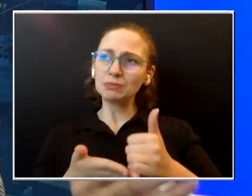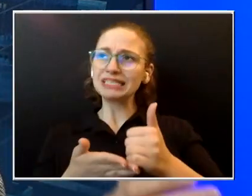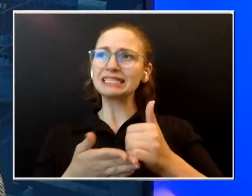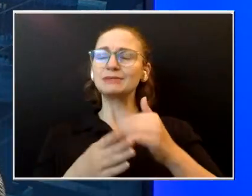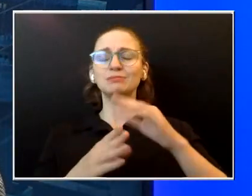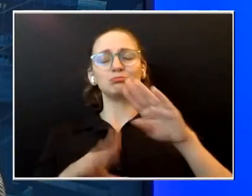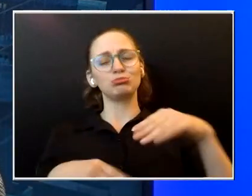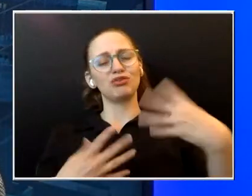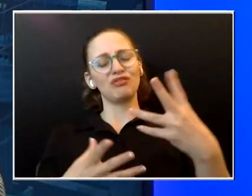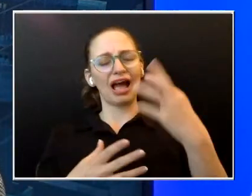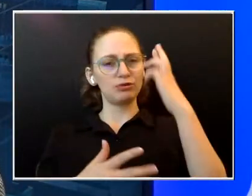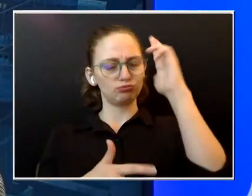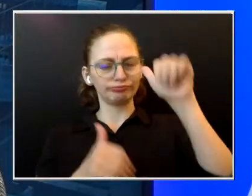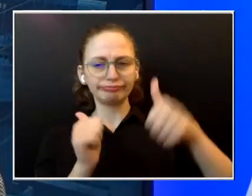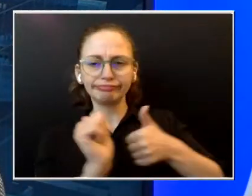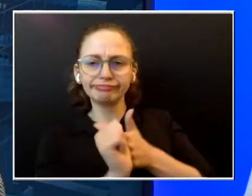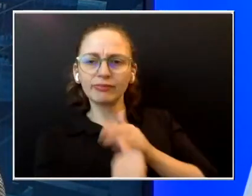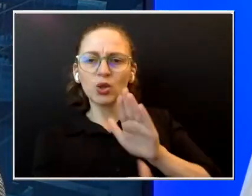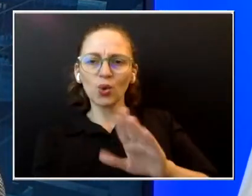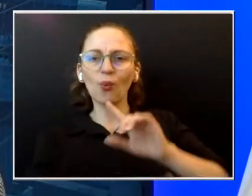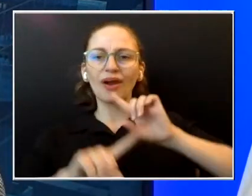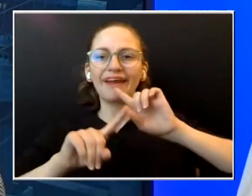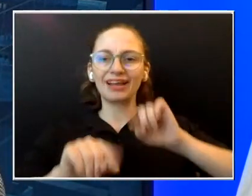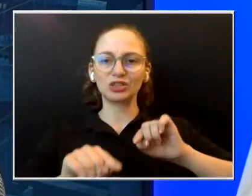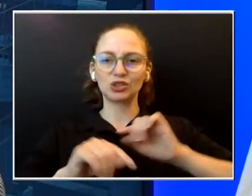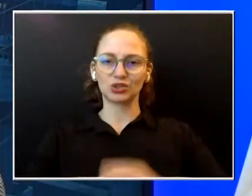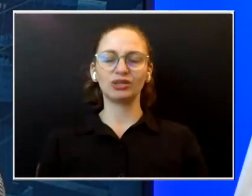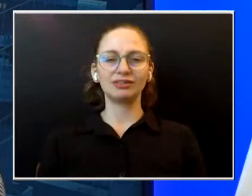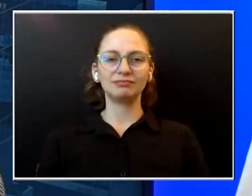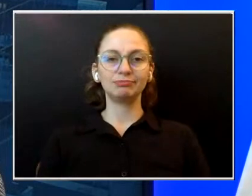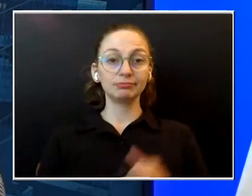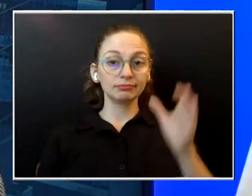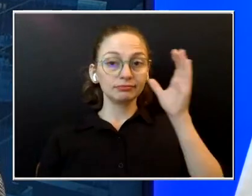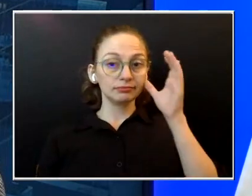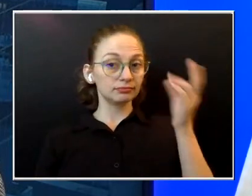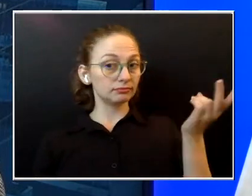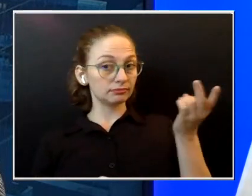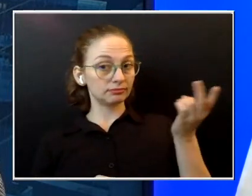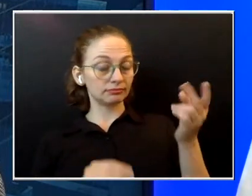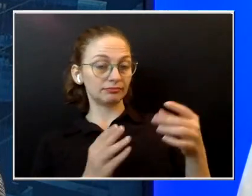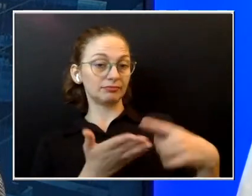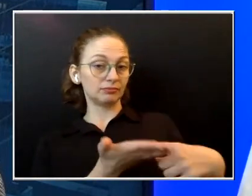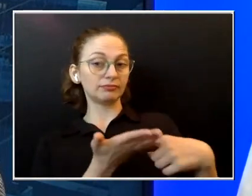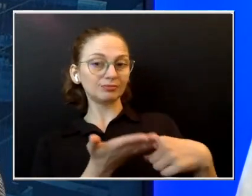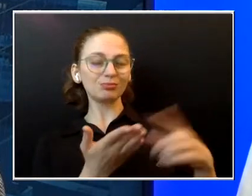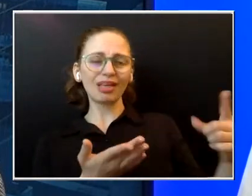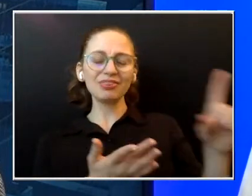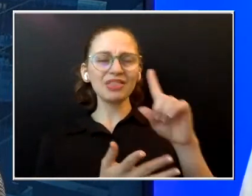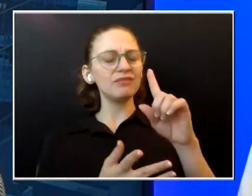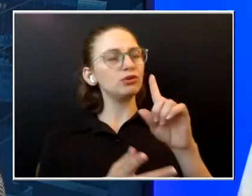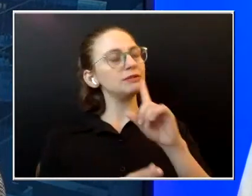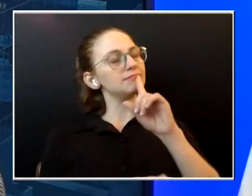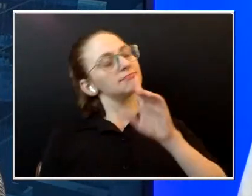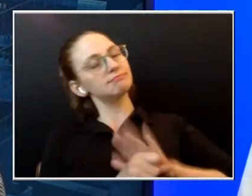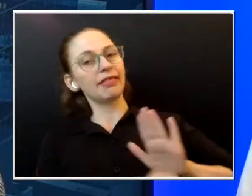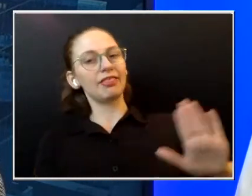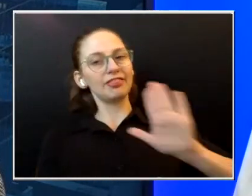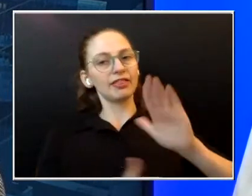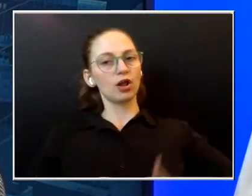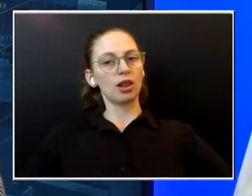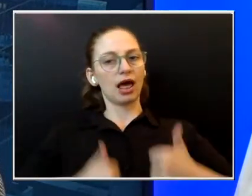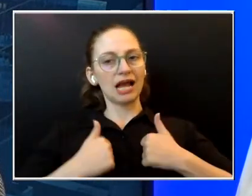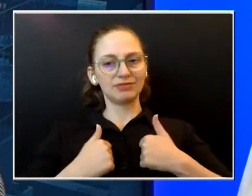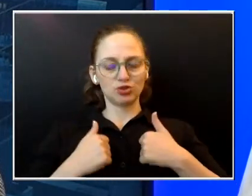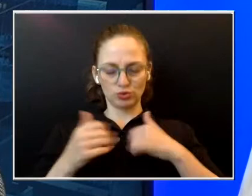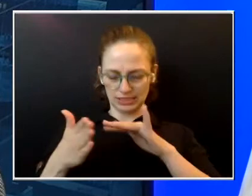folks up here talking today, you realize how much they've studied and devoted their lives to trying to help find the right answer for their patients.